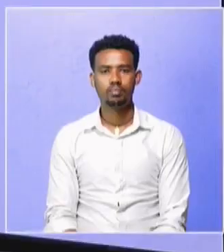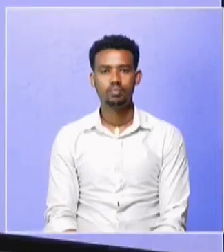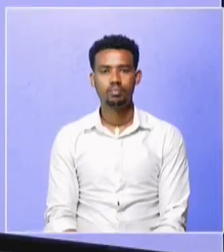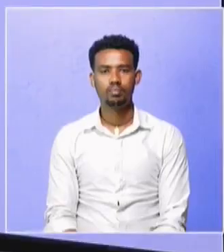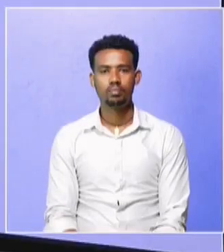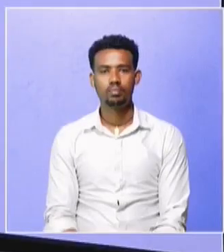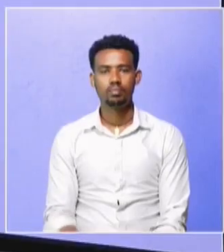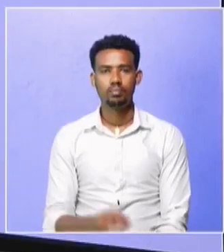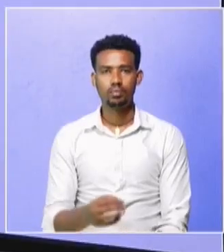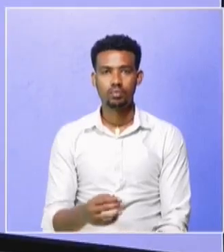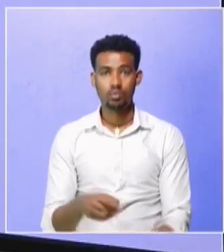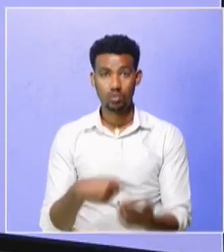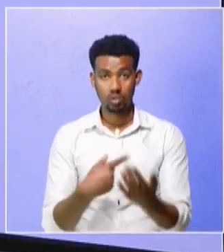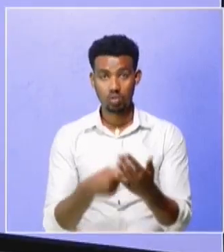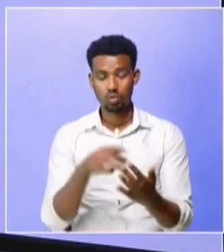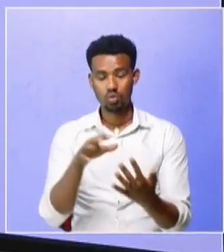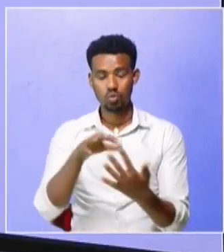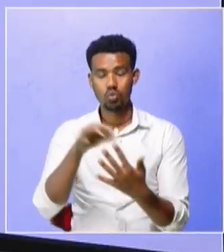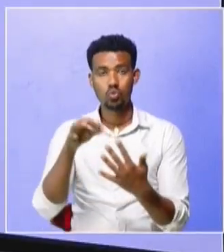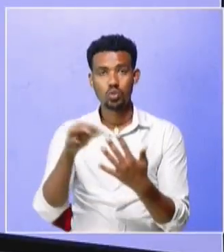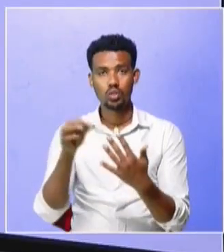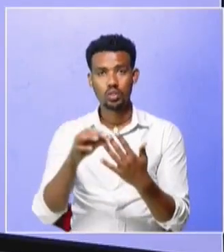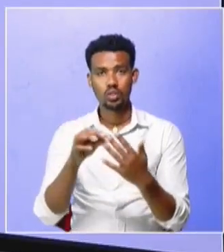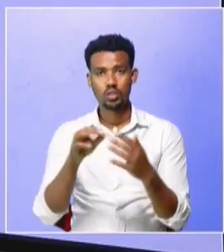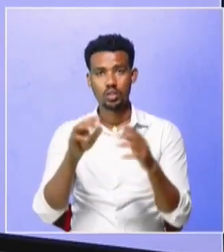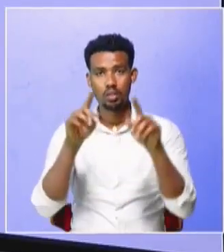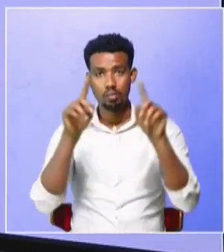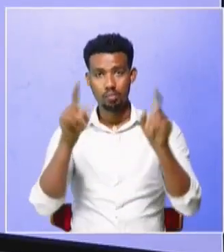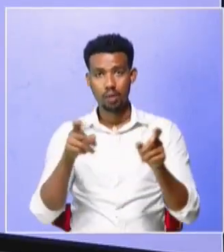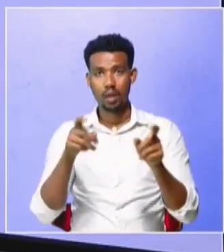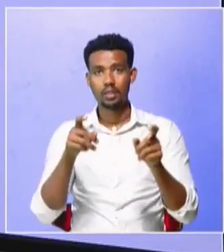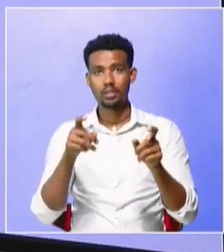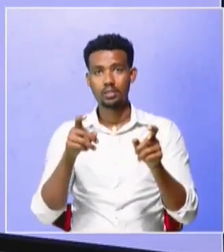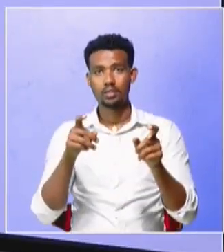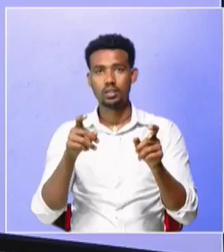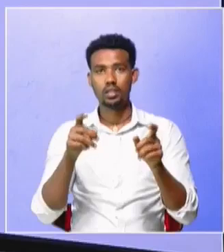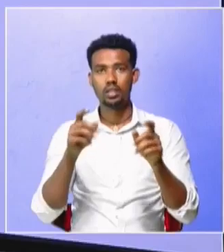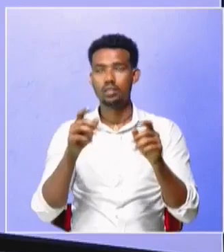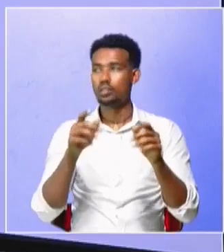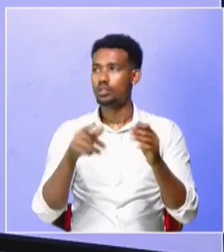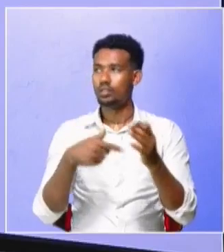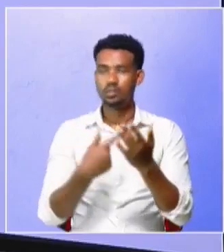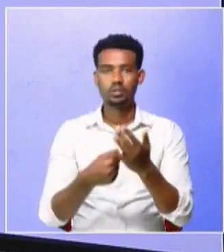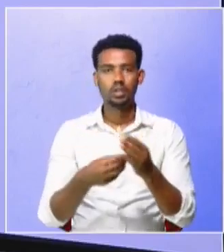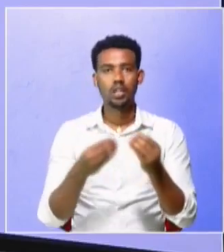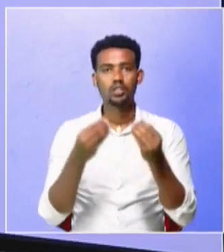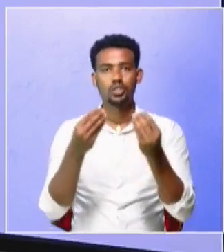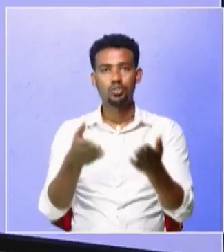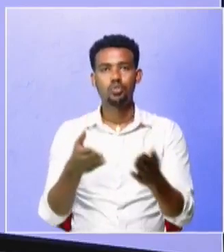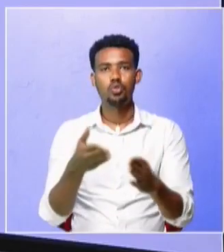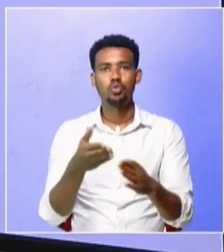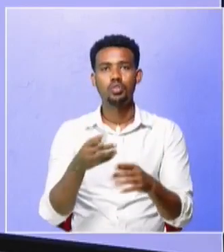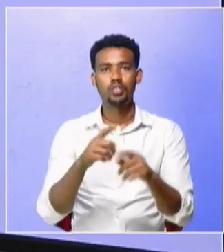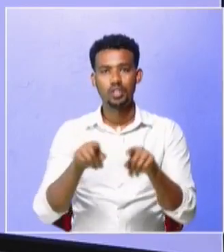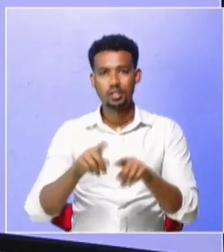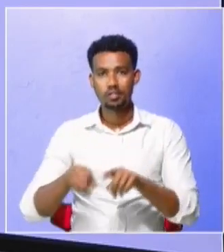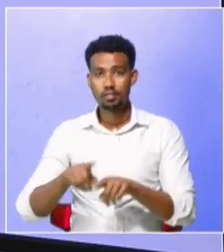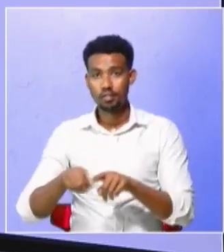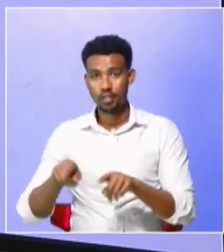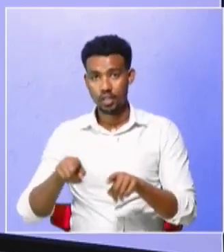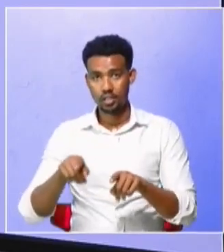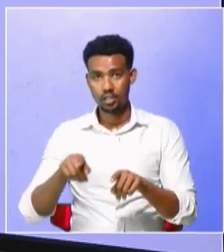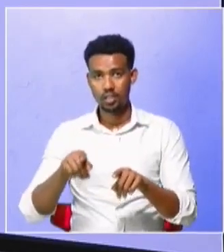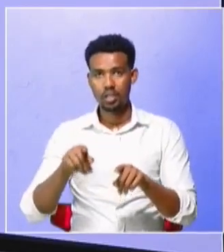So you're going to choose in brackets. I will put the different forms of prepositions, and I want you